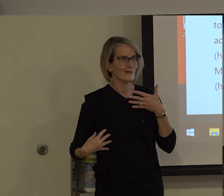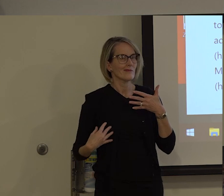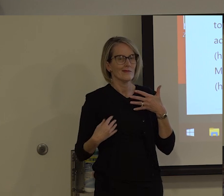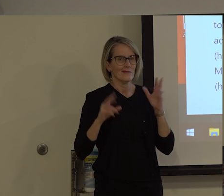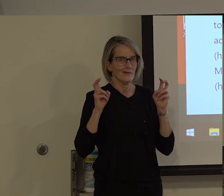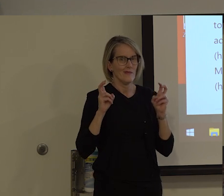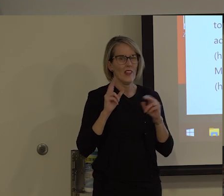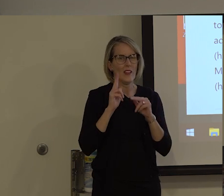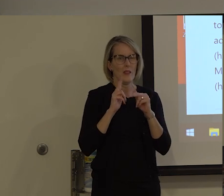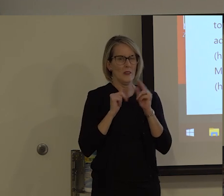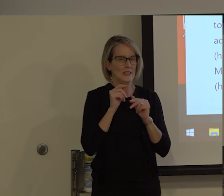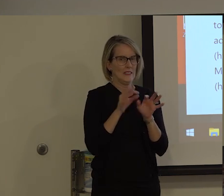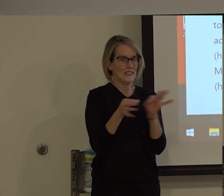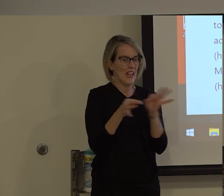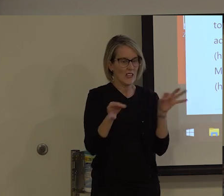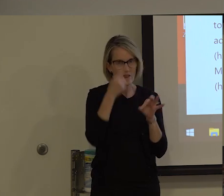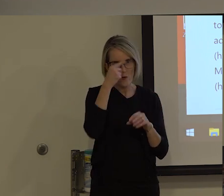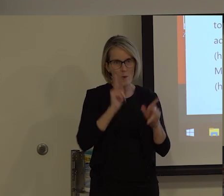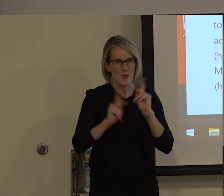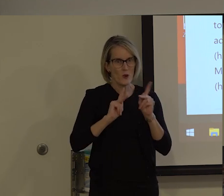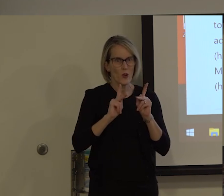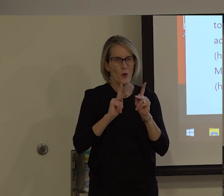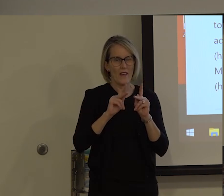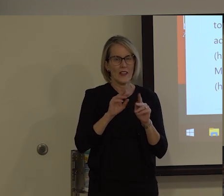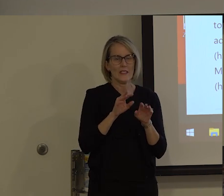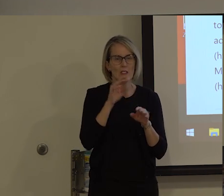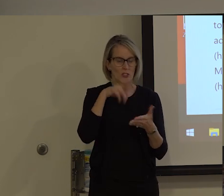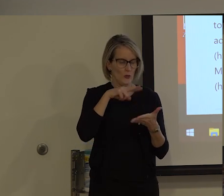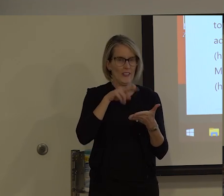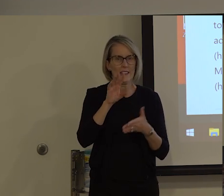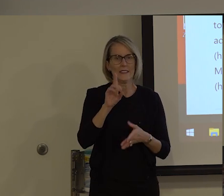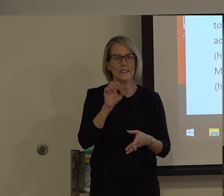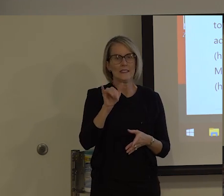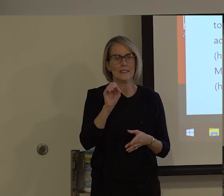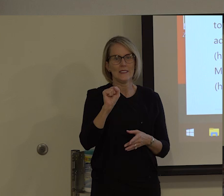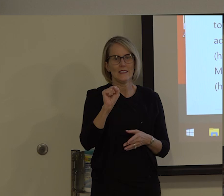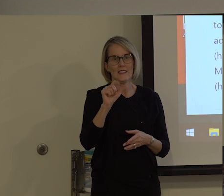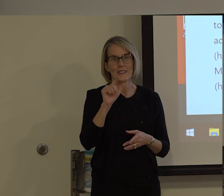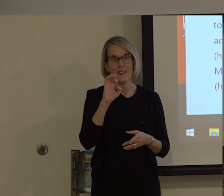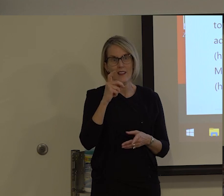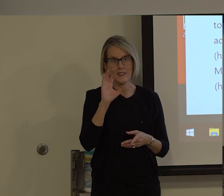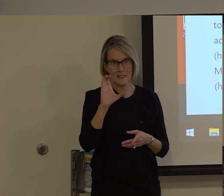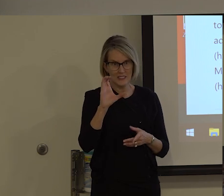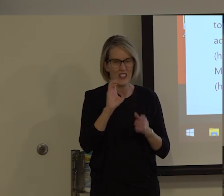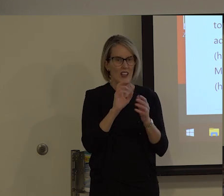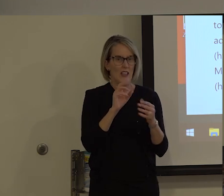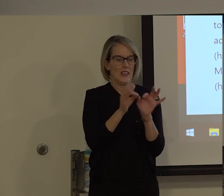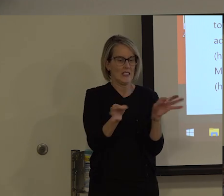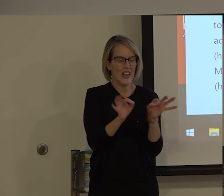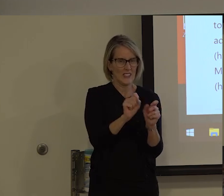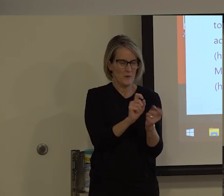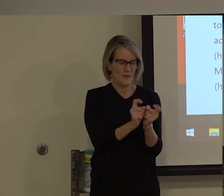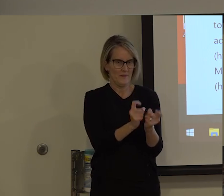has text for dyslexic, people who have dyslexia, it'll adjust the text for those readers. I